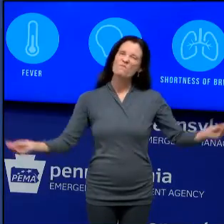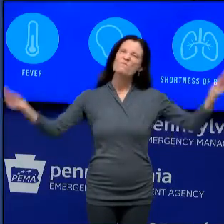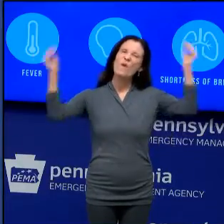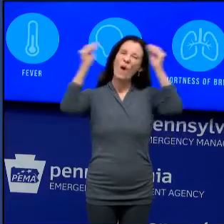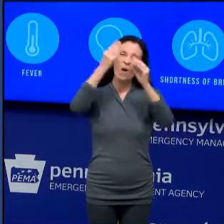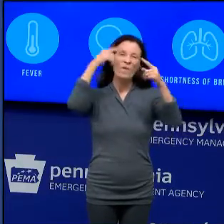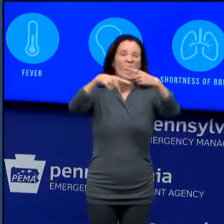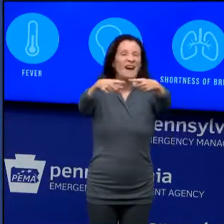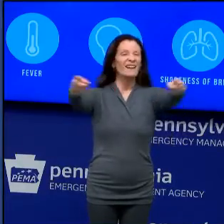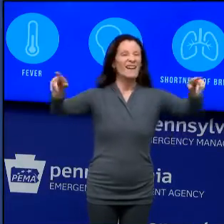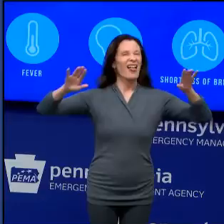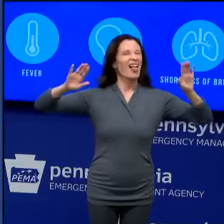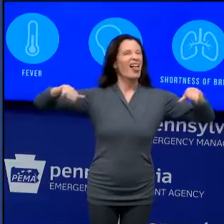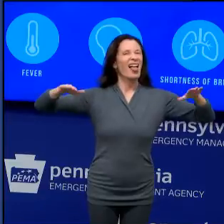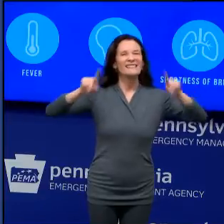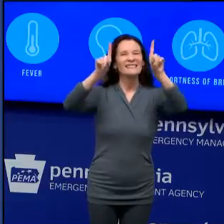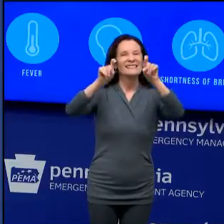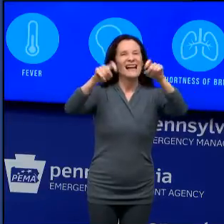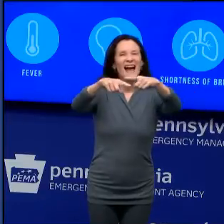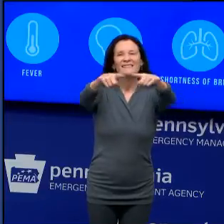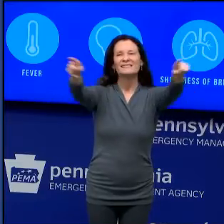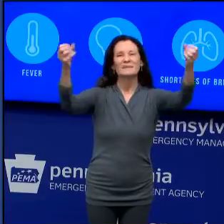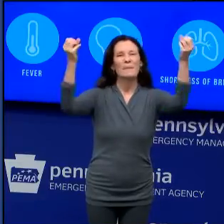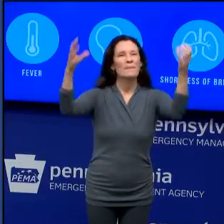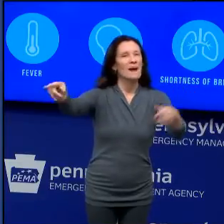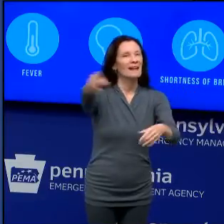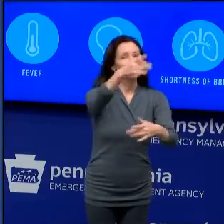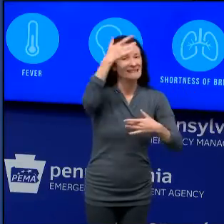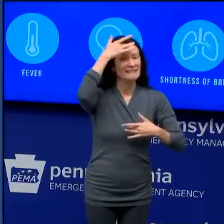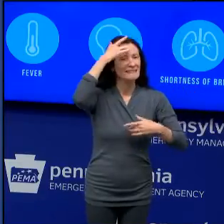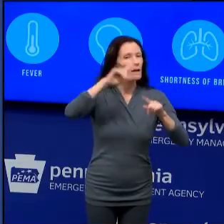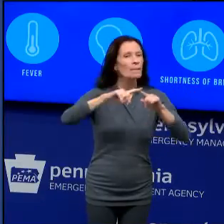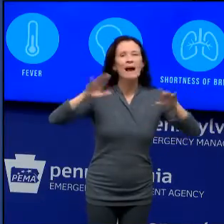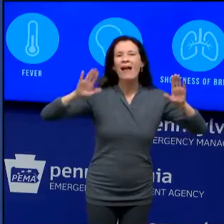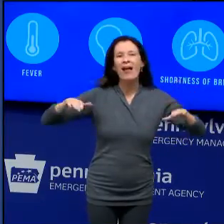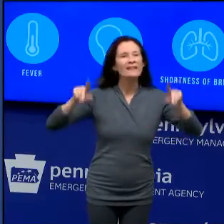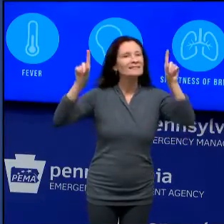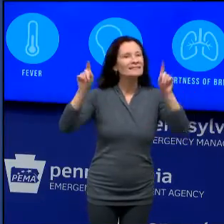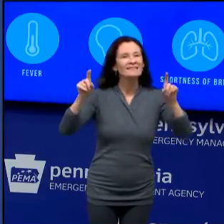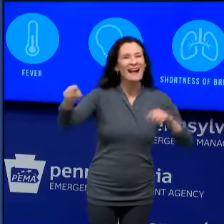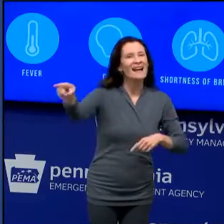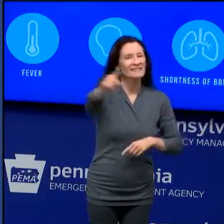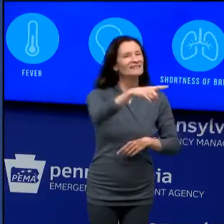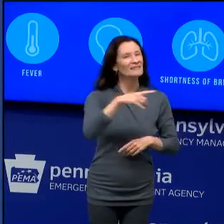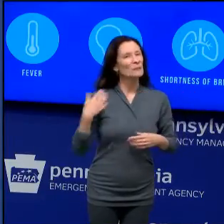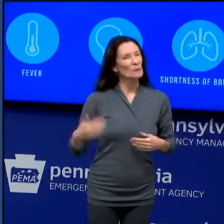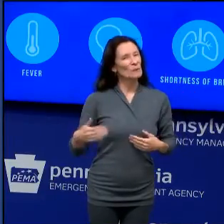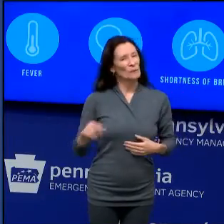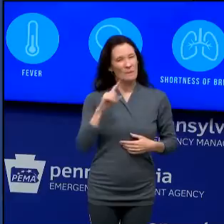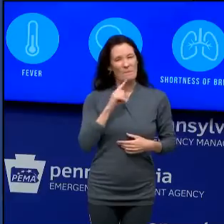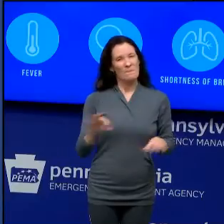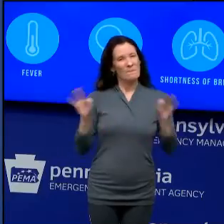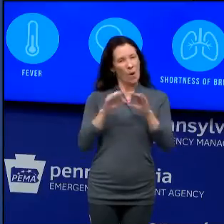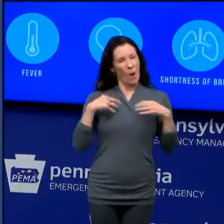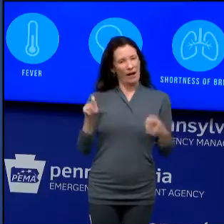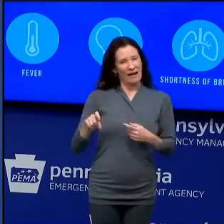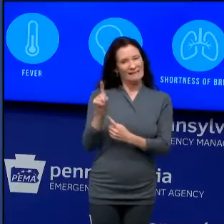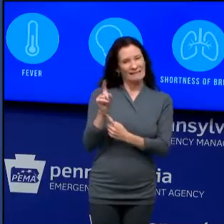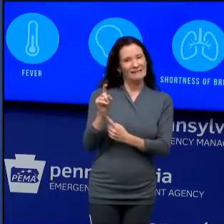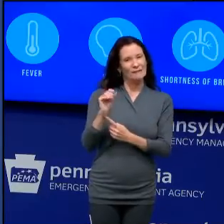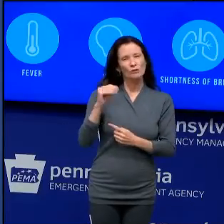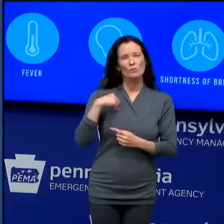in northeastern Pennsylvania because, as we have discussed, we continue to see increases in case counts